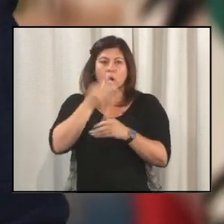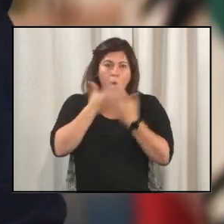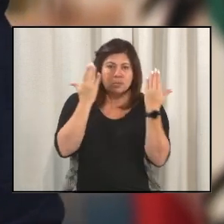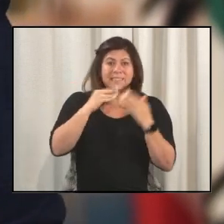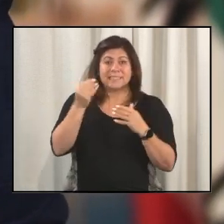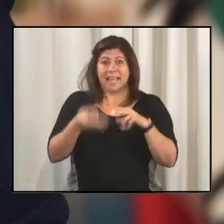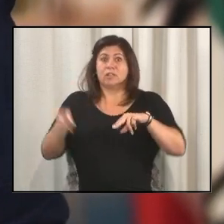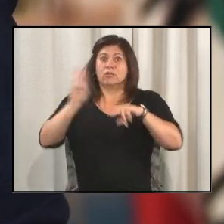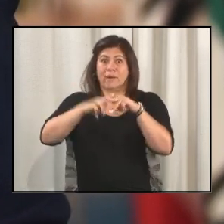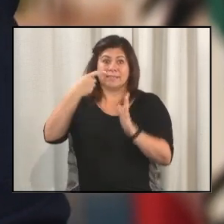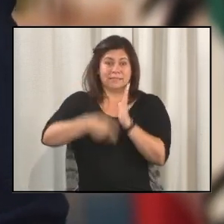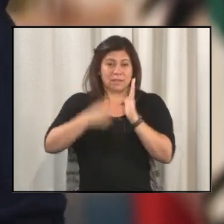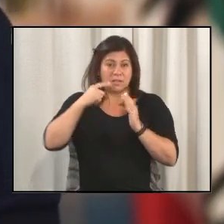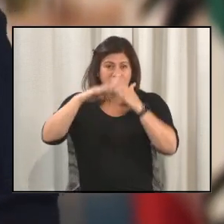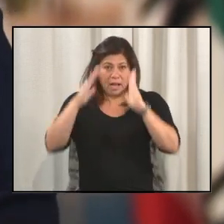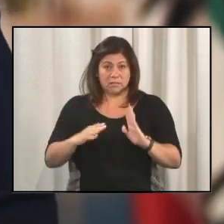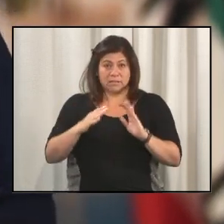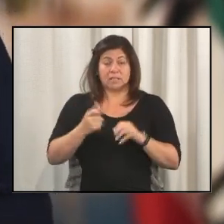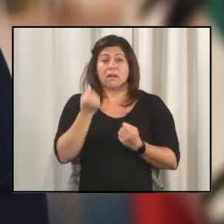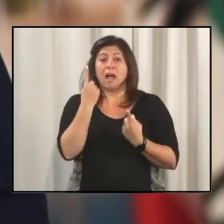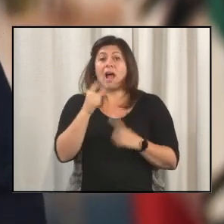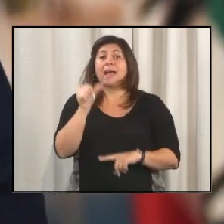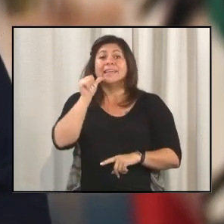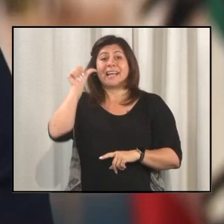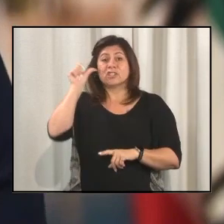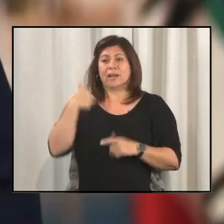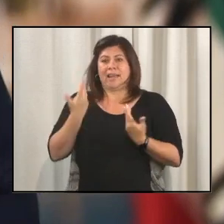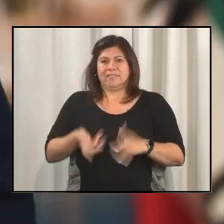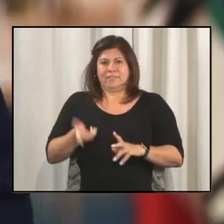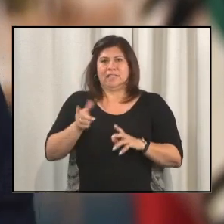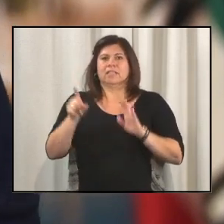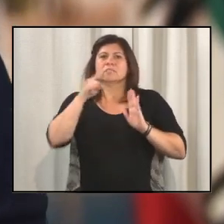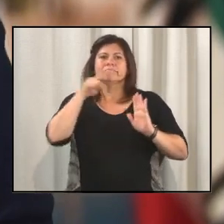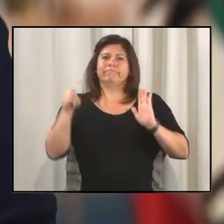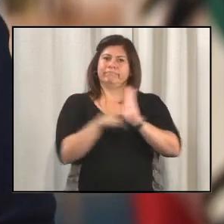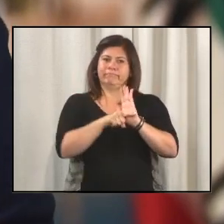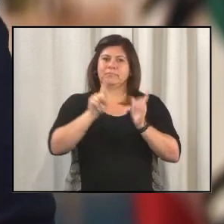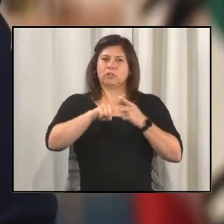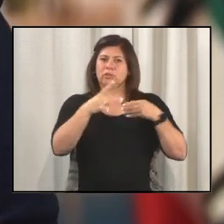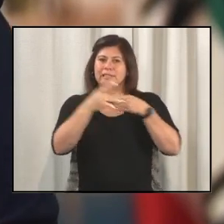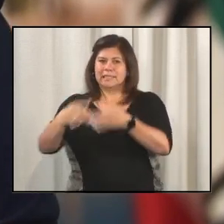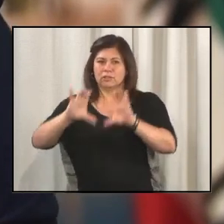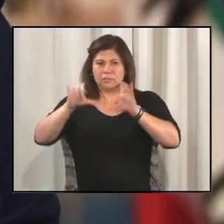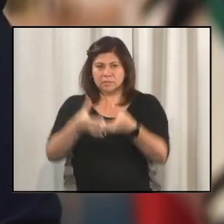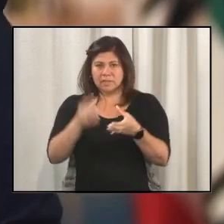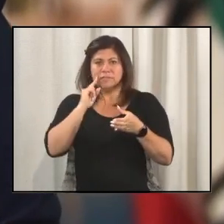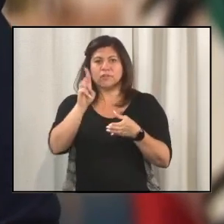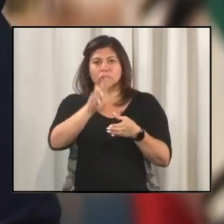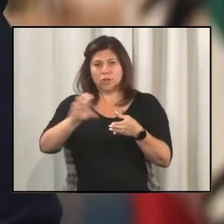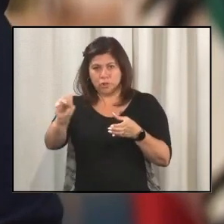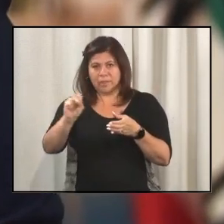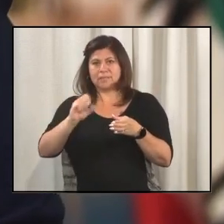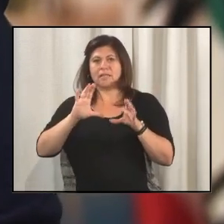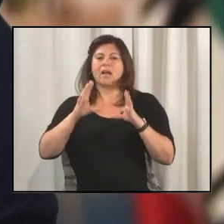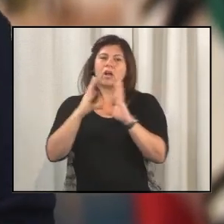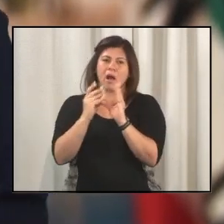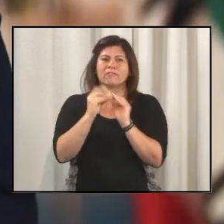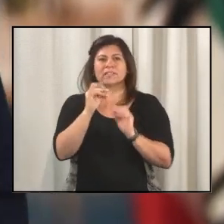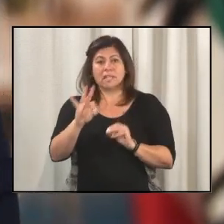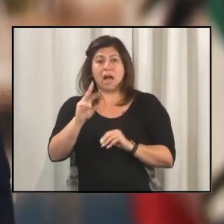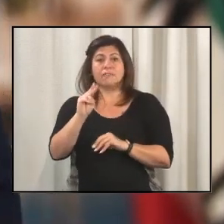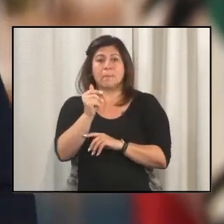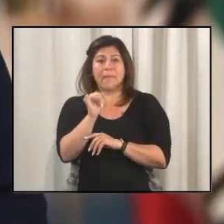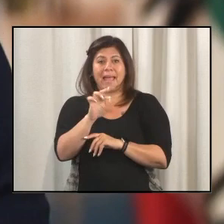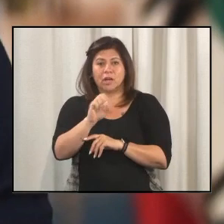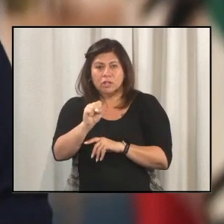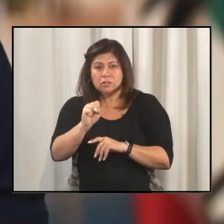housing. And yesterday, I was appointed to the leadership on the advisory board of the United States Conference of Mayors. Together with other